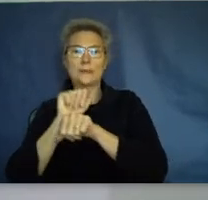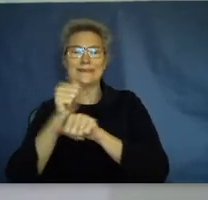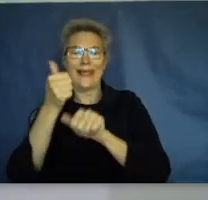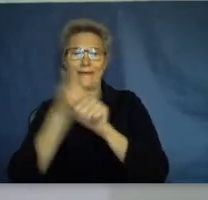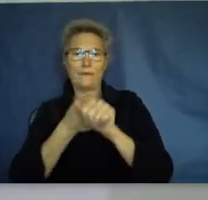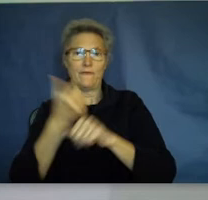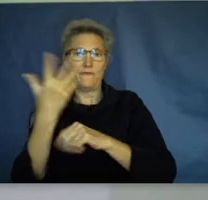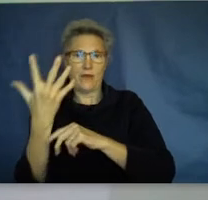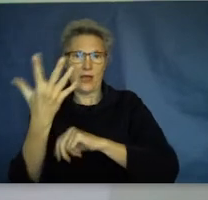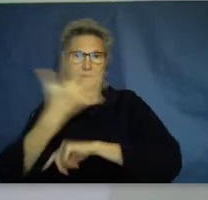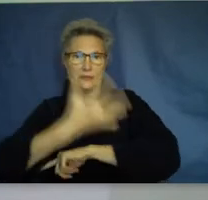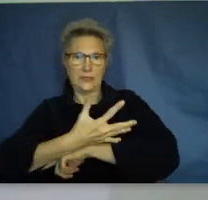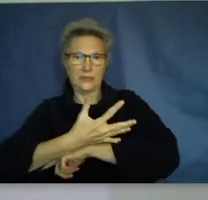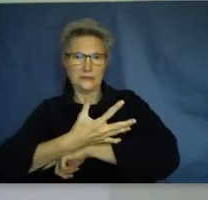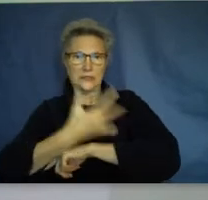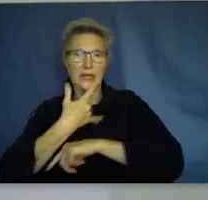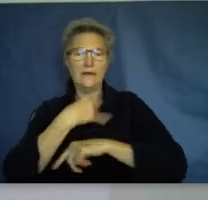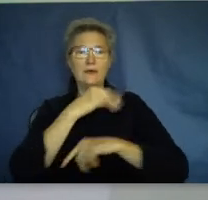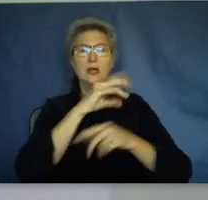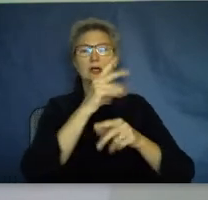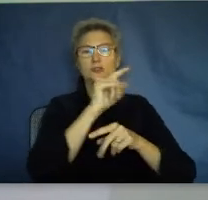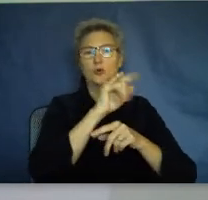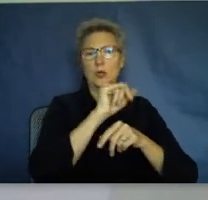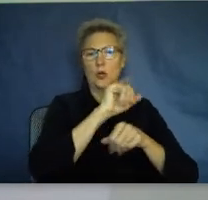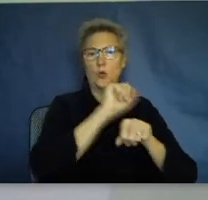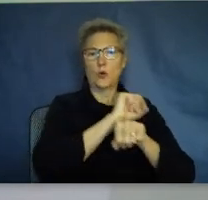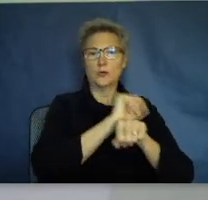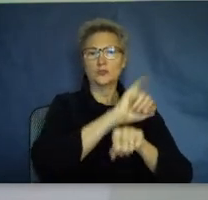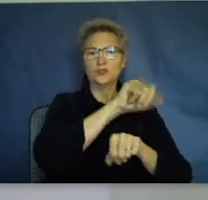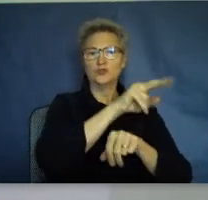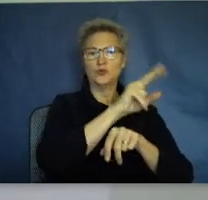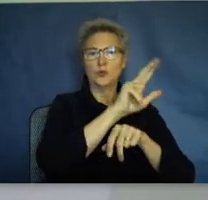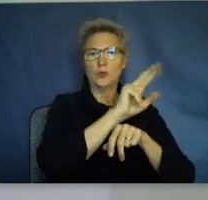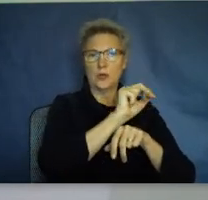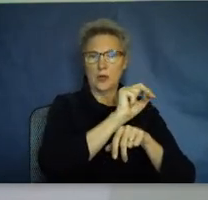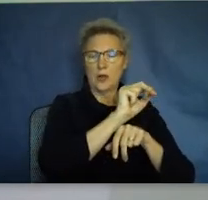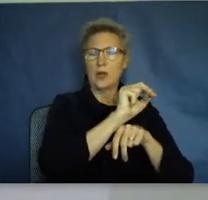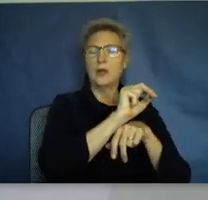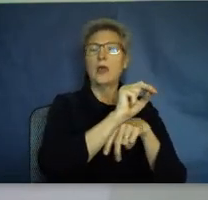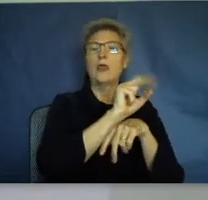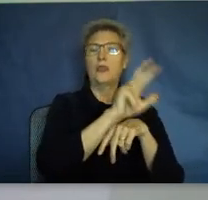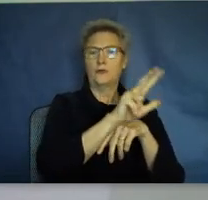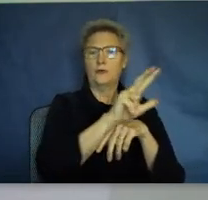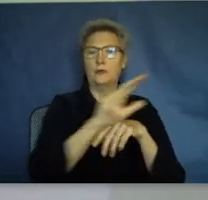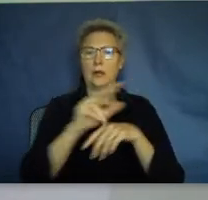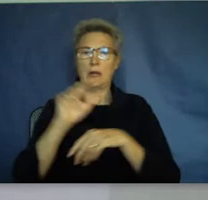June 3rd and Amanda works June 5th, on which days in June will they work together?